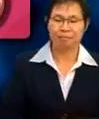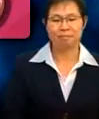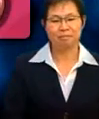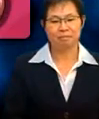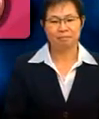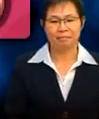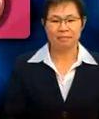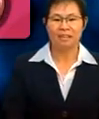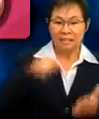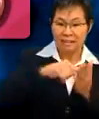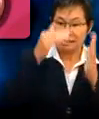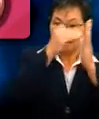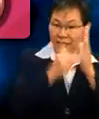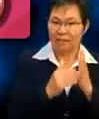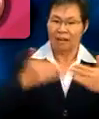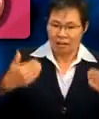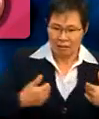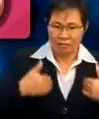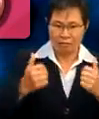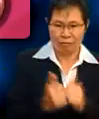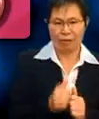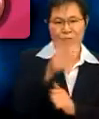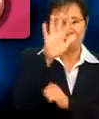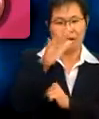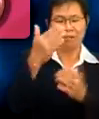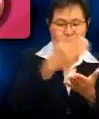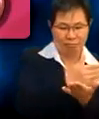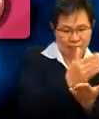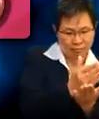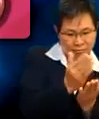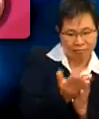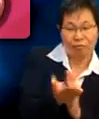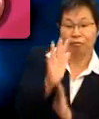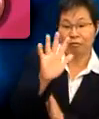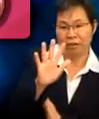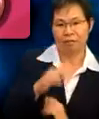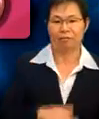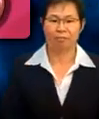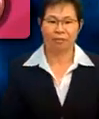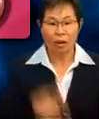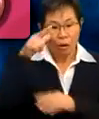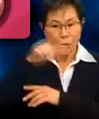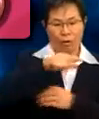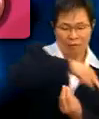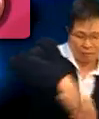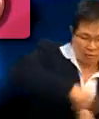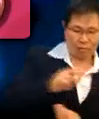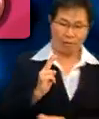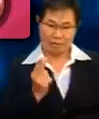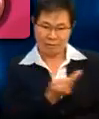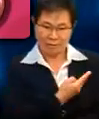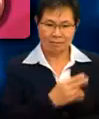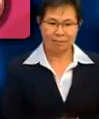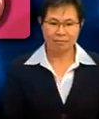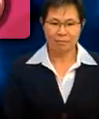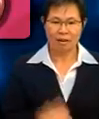period. This lesson comprises of 5 segments. Looking around